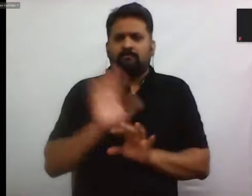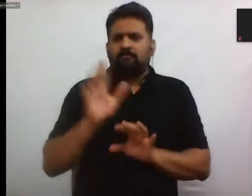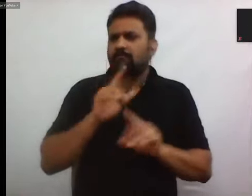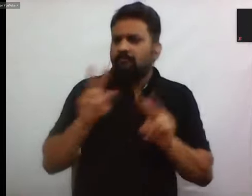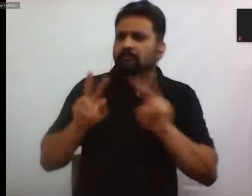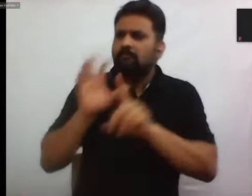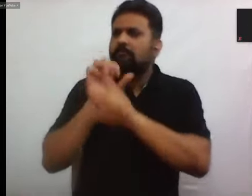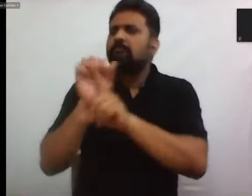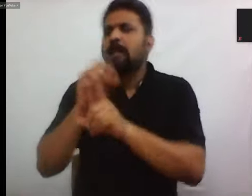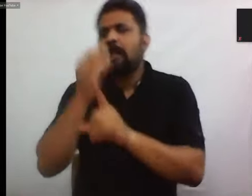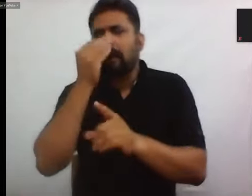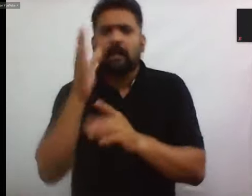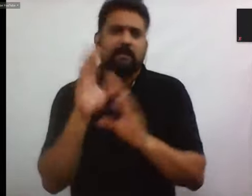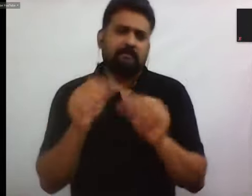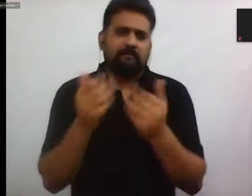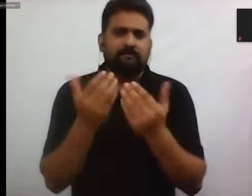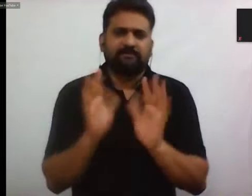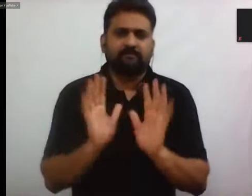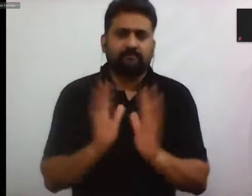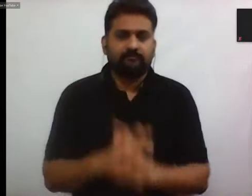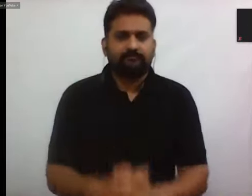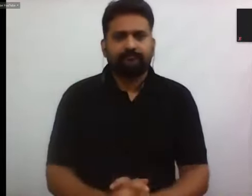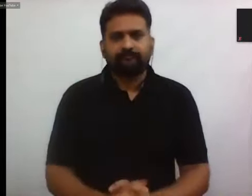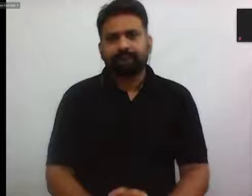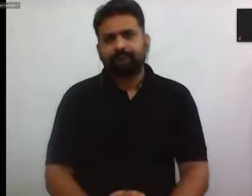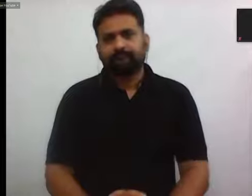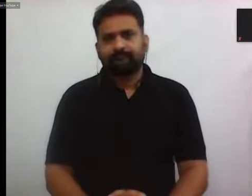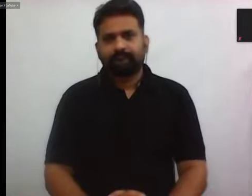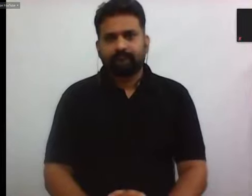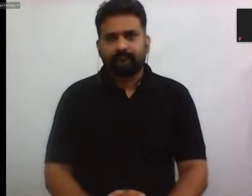identification of color for the child.